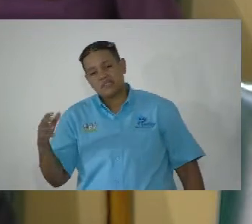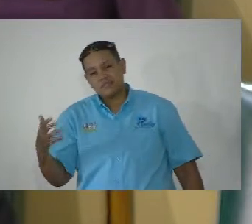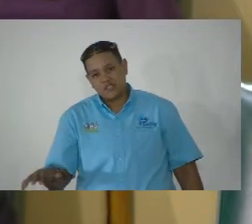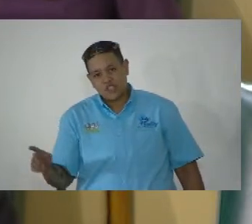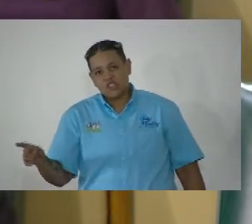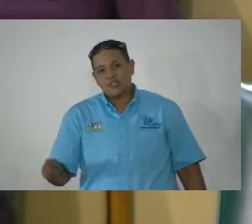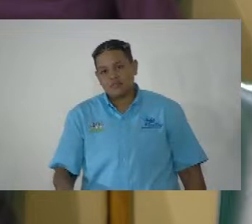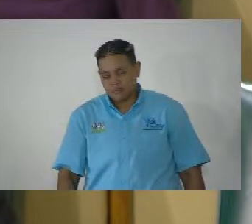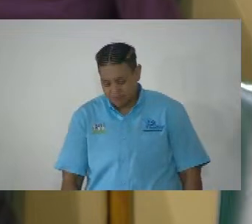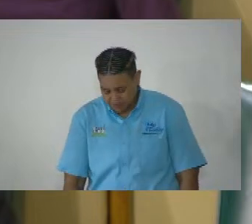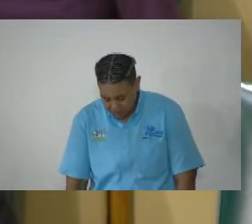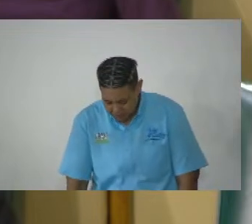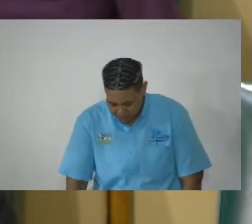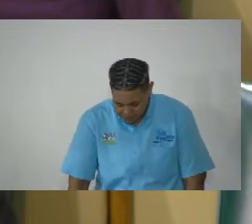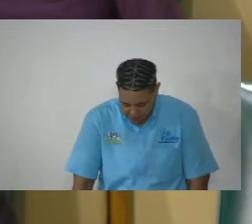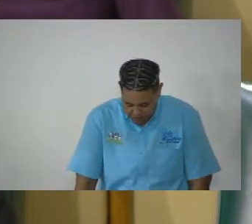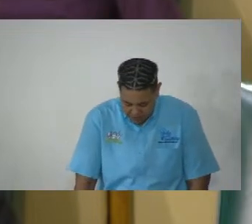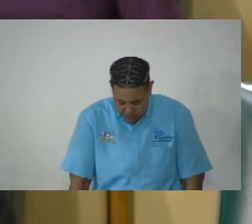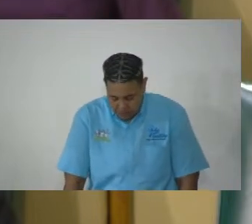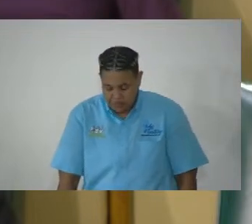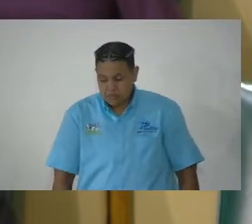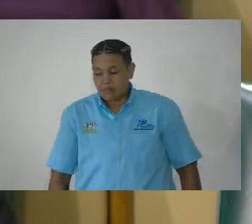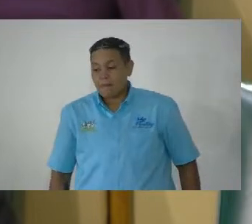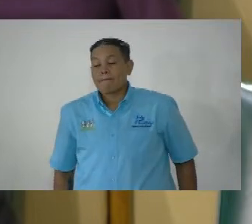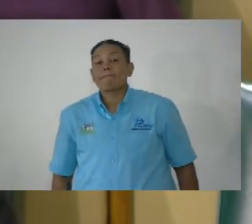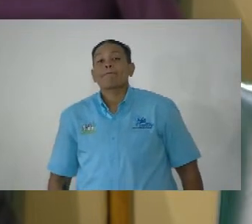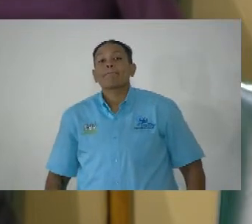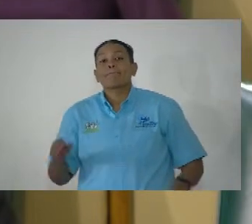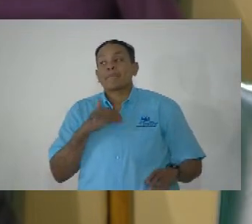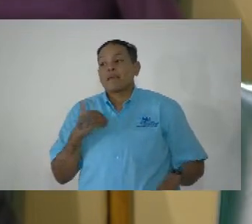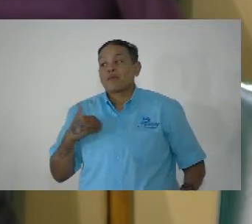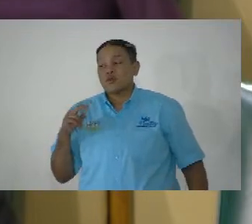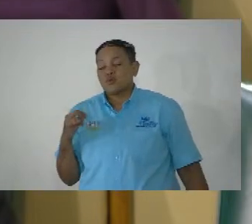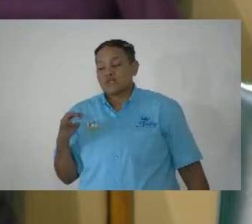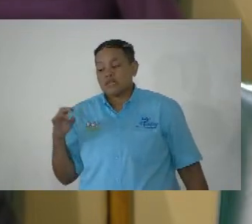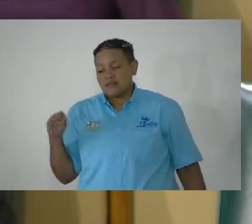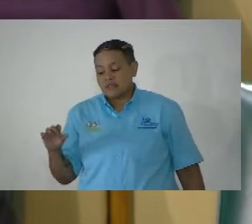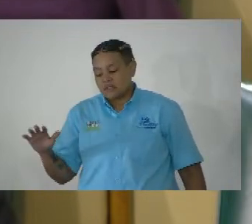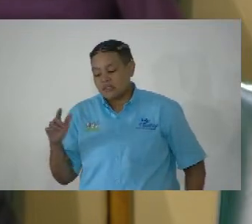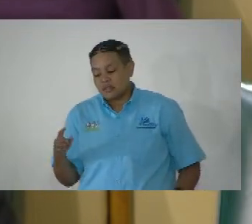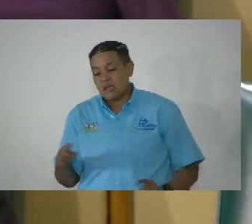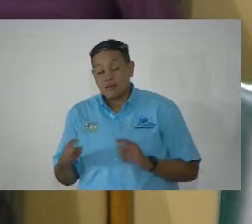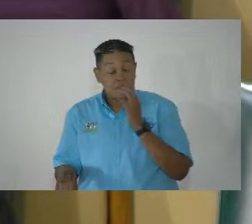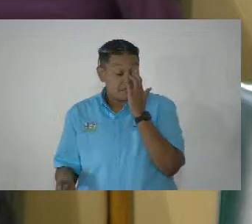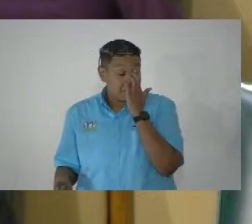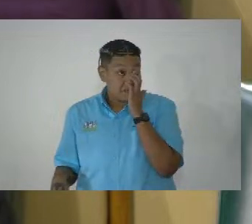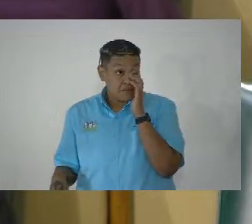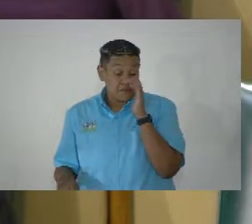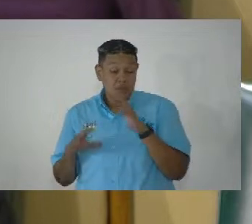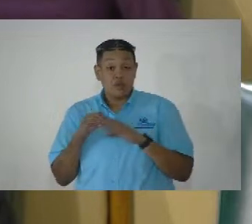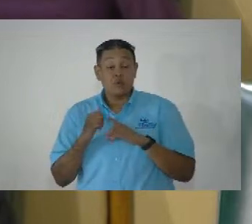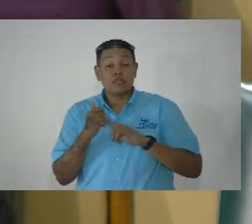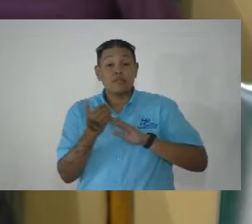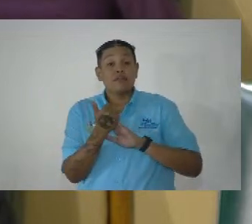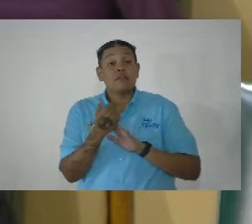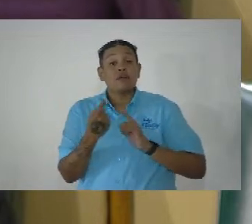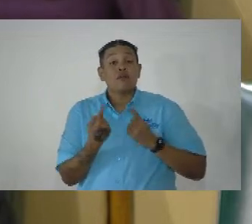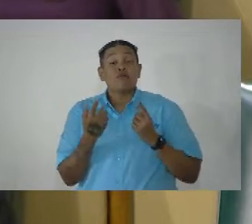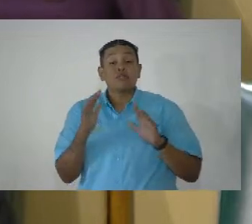review the Domestic Violence Act were members of the Joint Select Committee, including the Leader of the